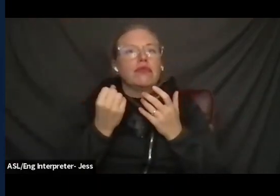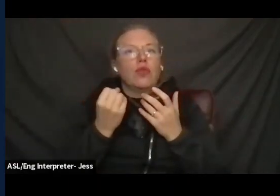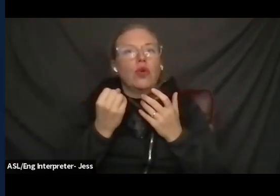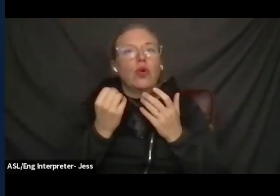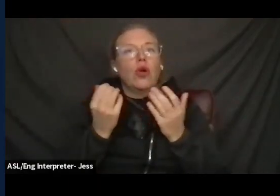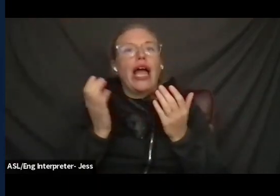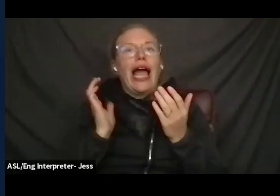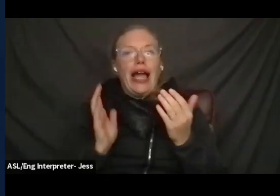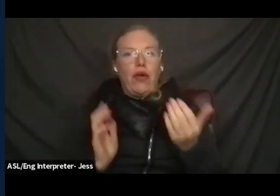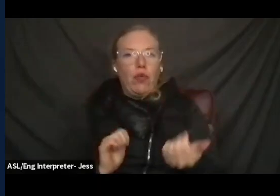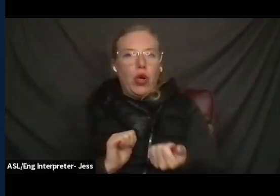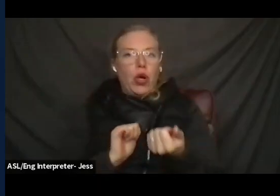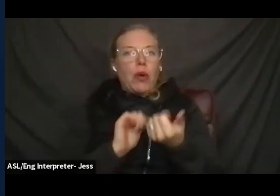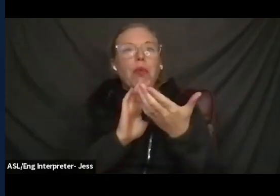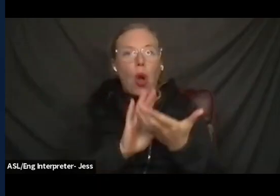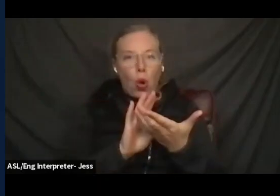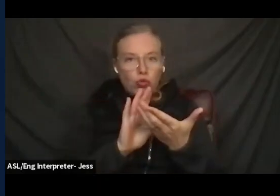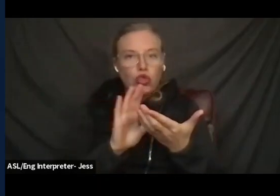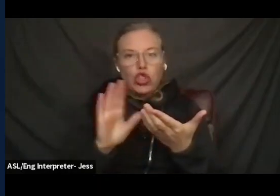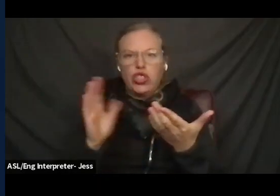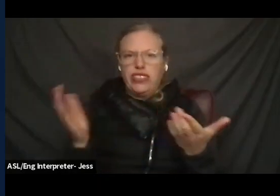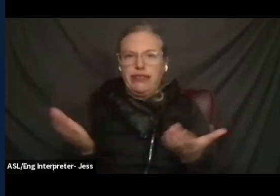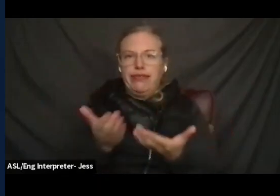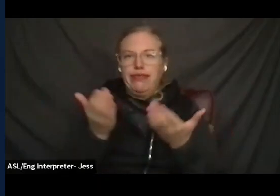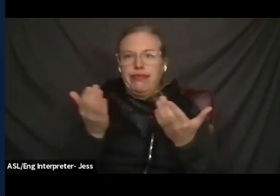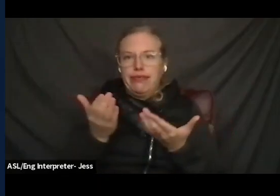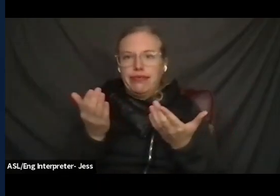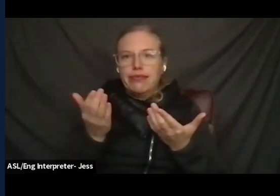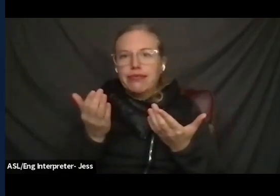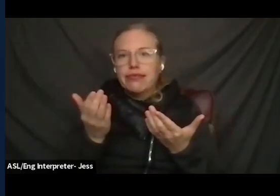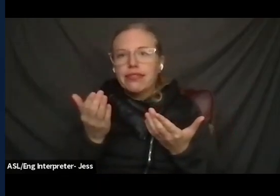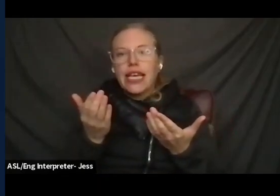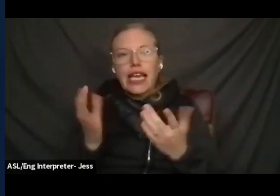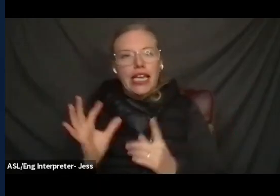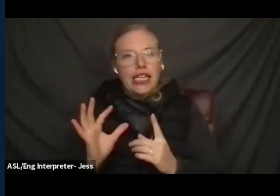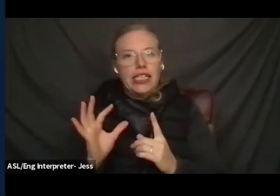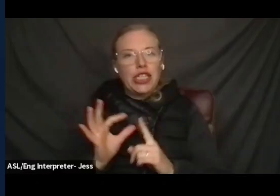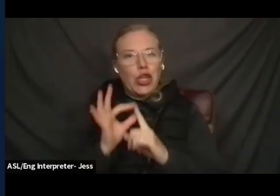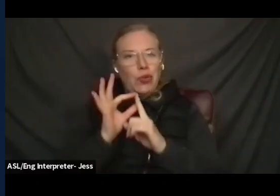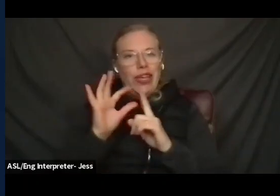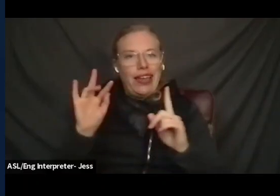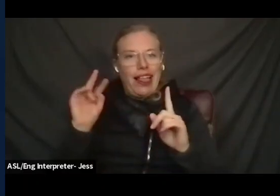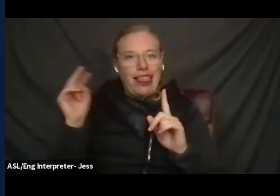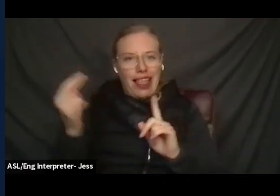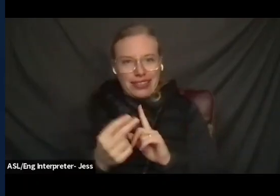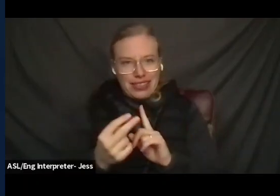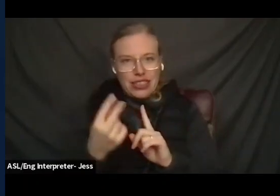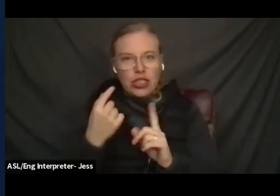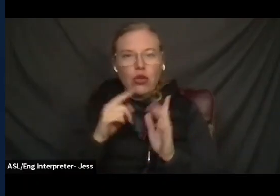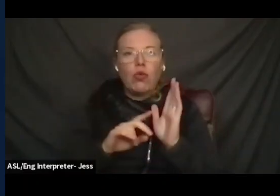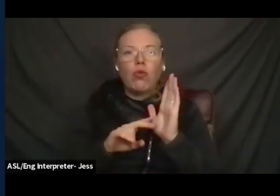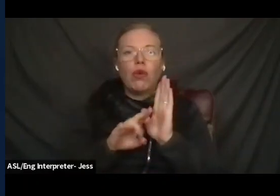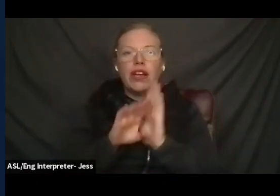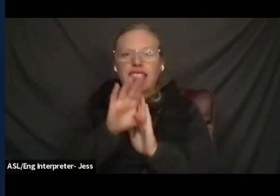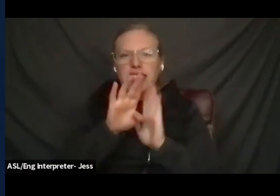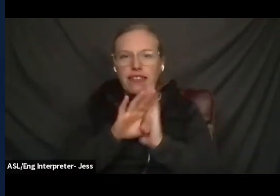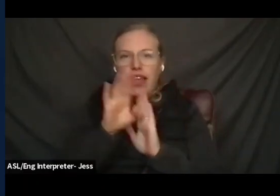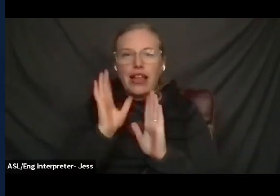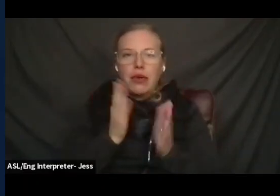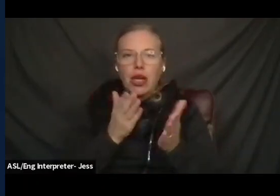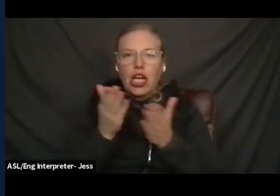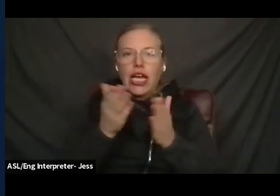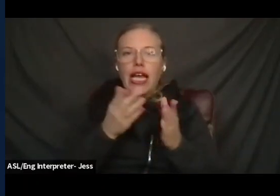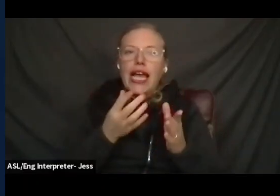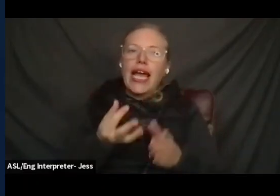So our approach is unique in that we build our services on expert